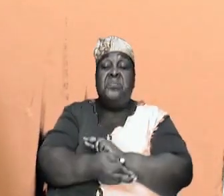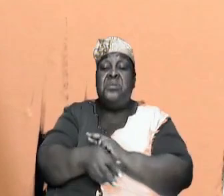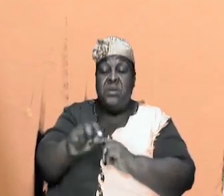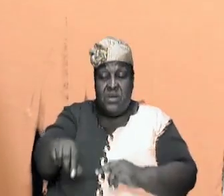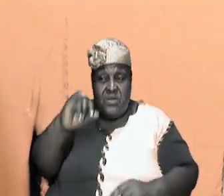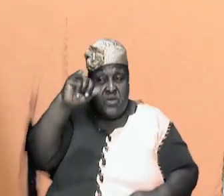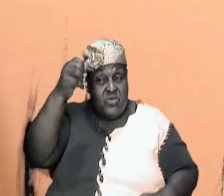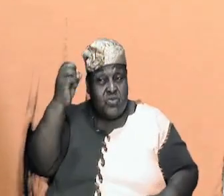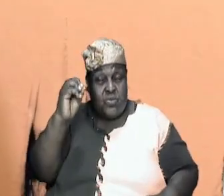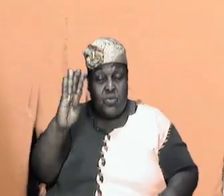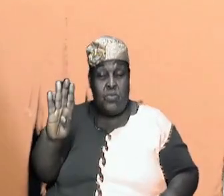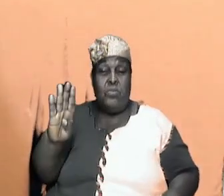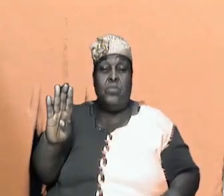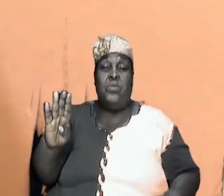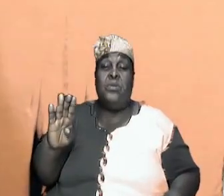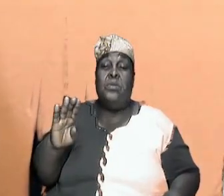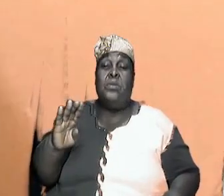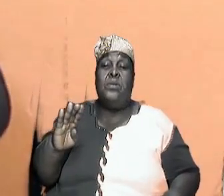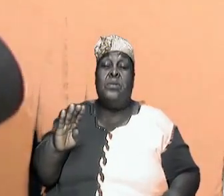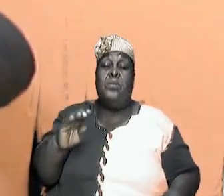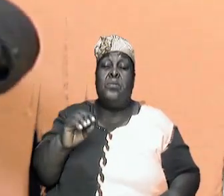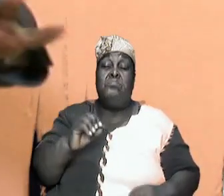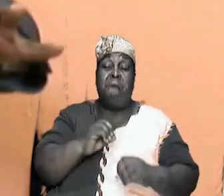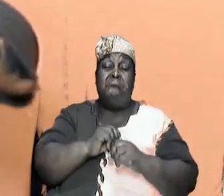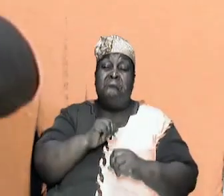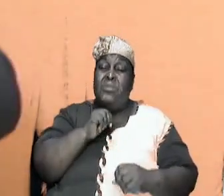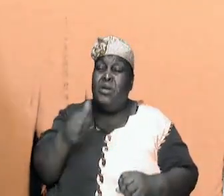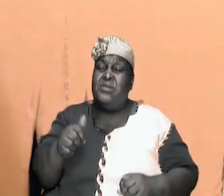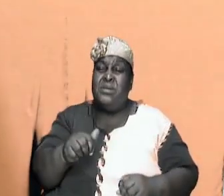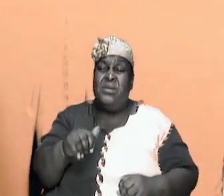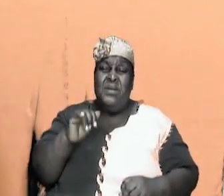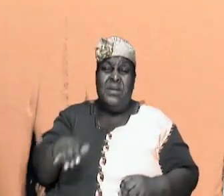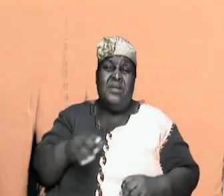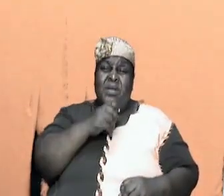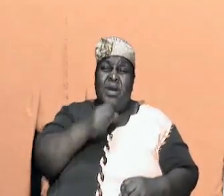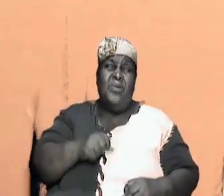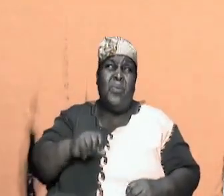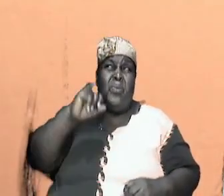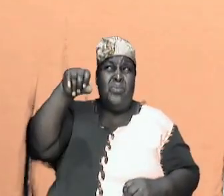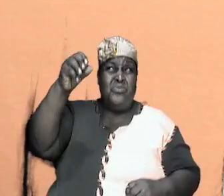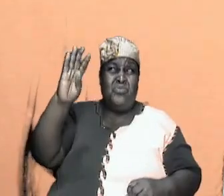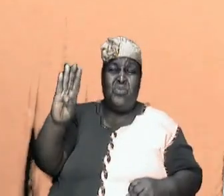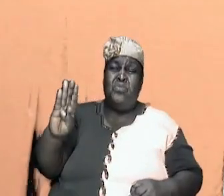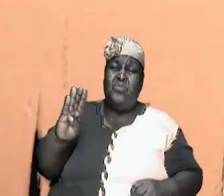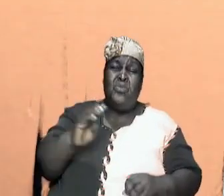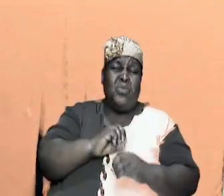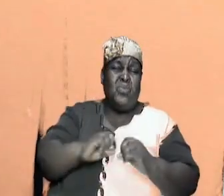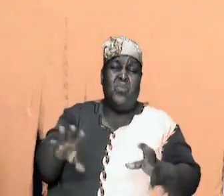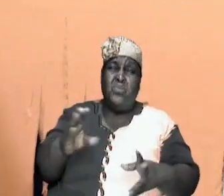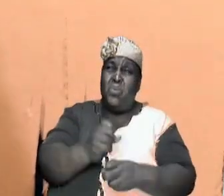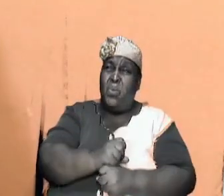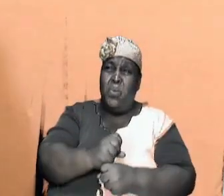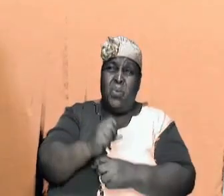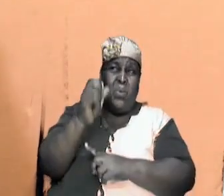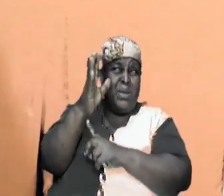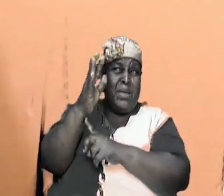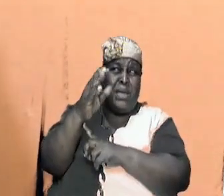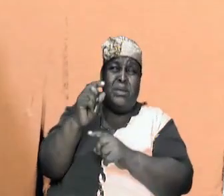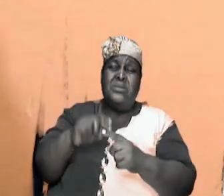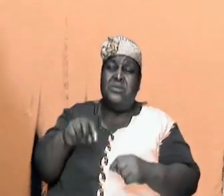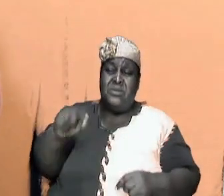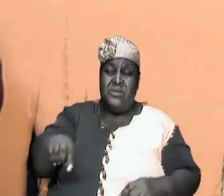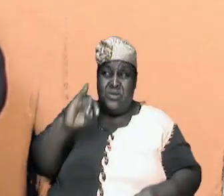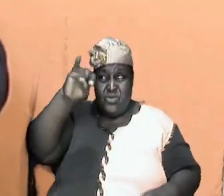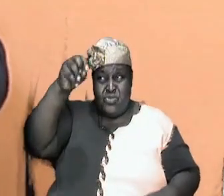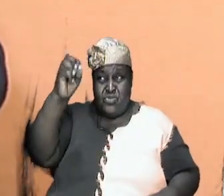Job could not, you know, that old Job couldn't hold a candle to this Job. He would have grown